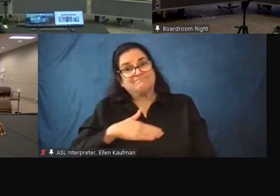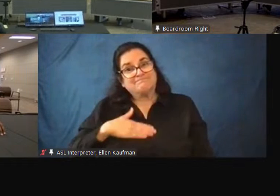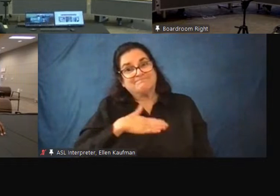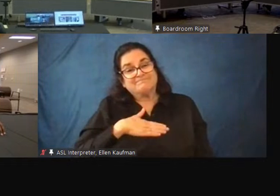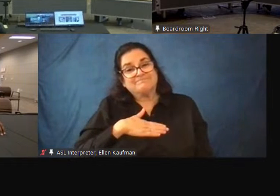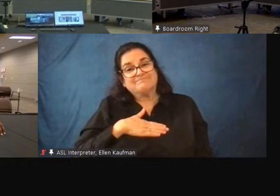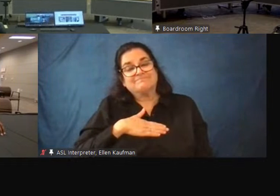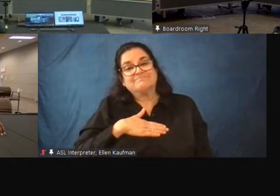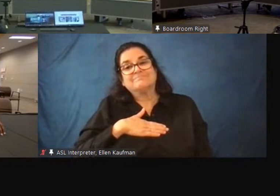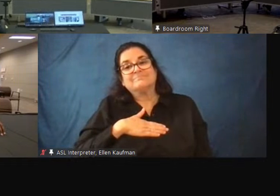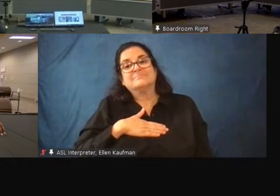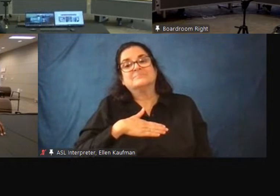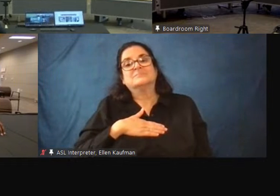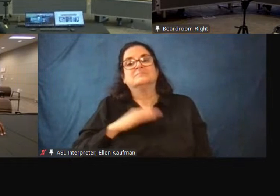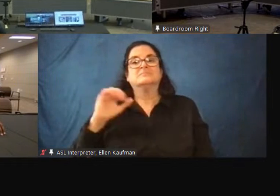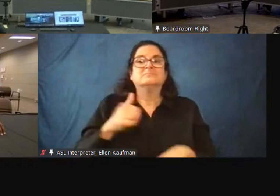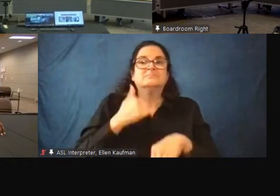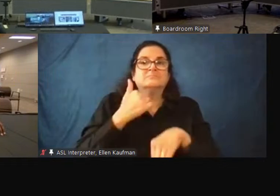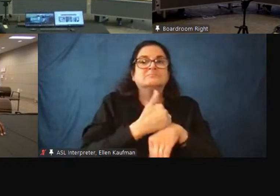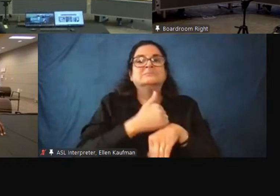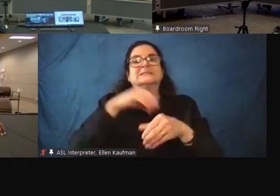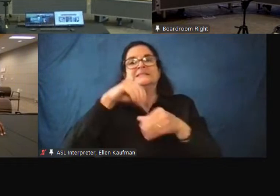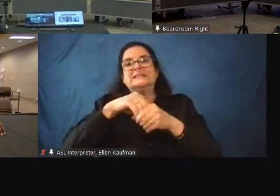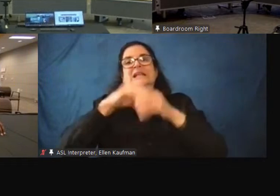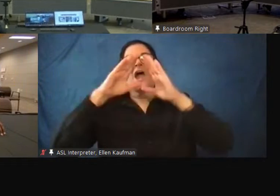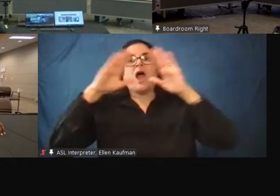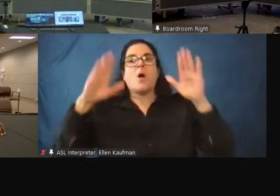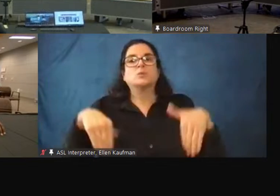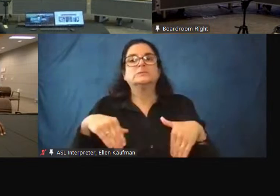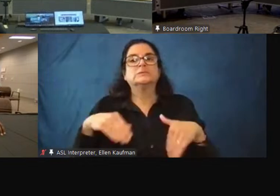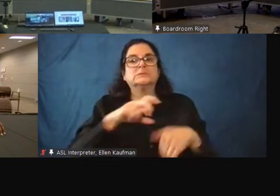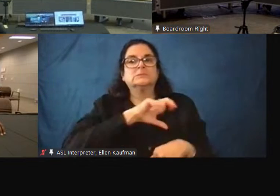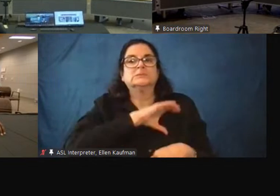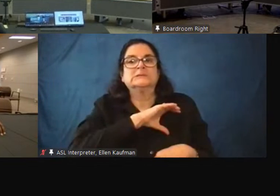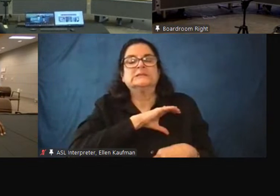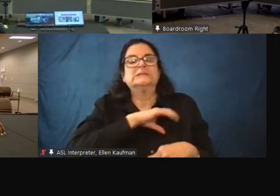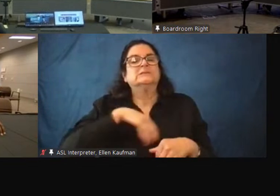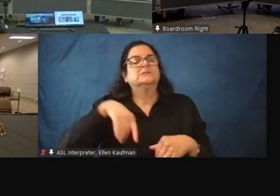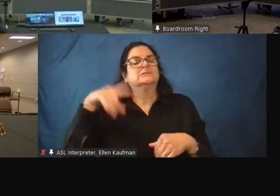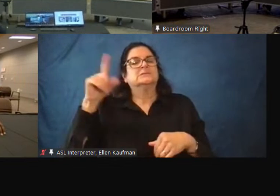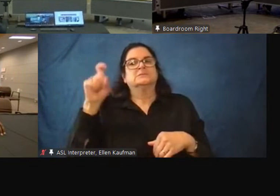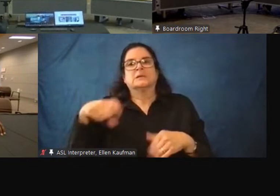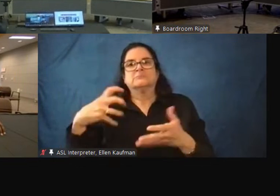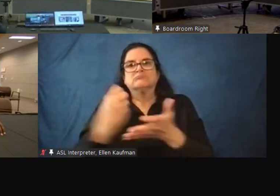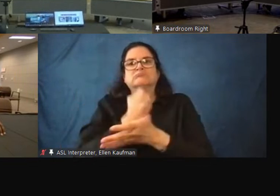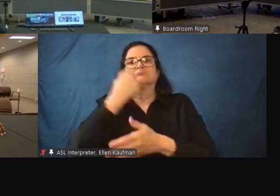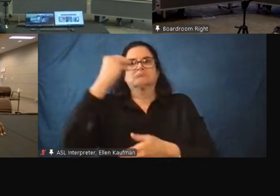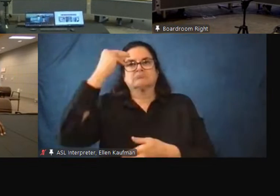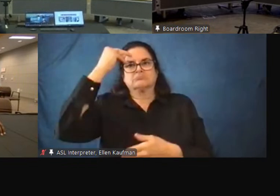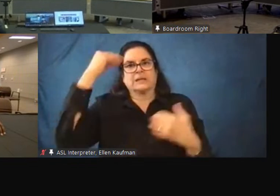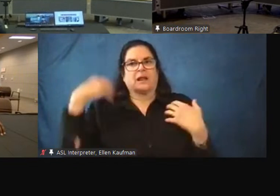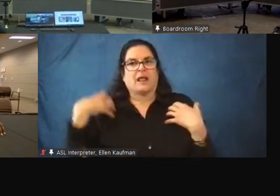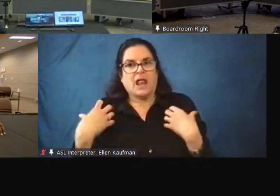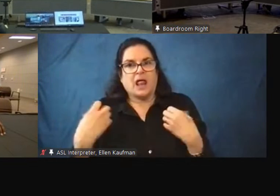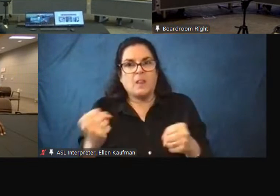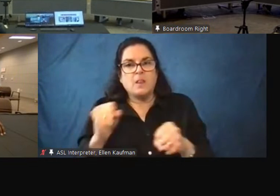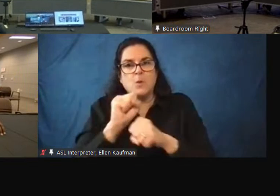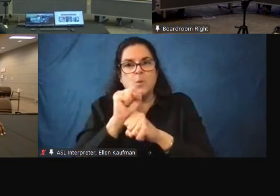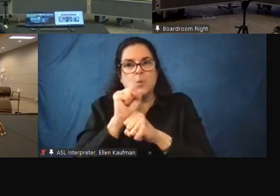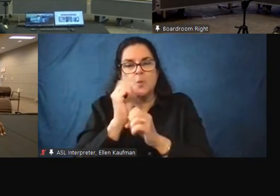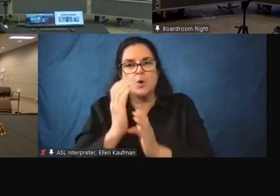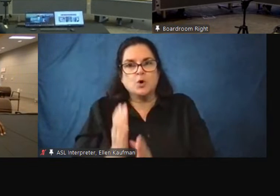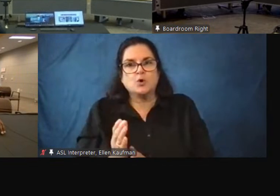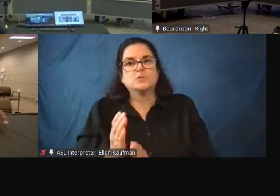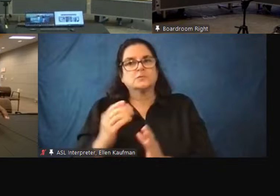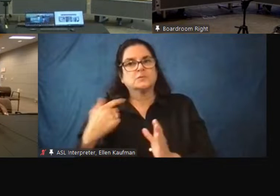police going. I know it takes more than just that. Mobilize mental health workers and so we can address these